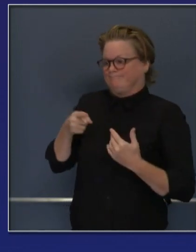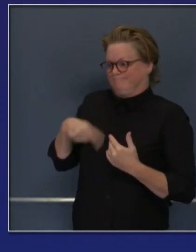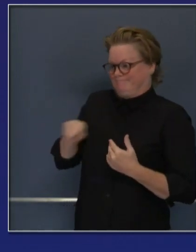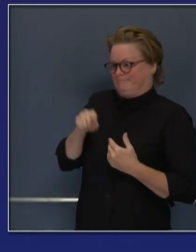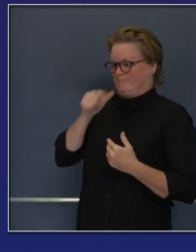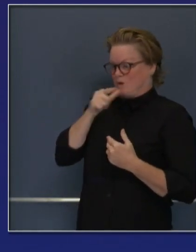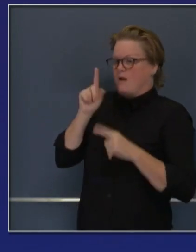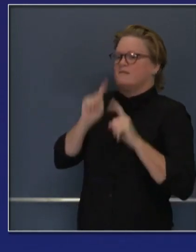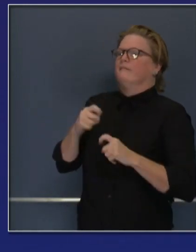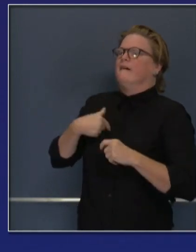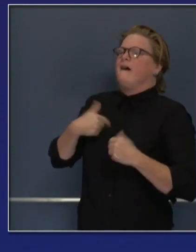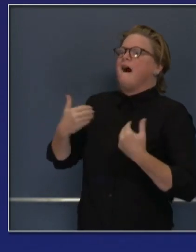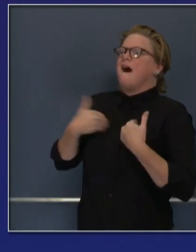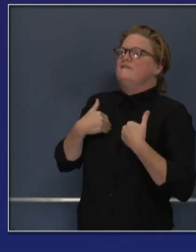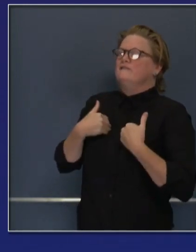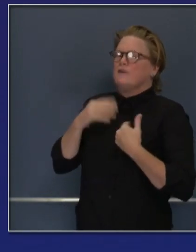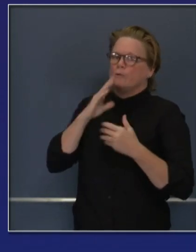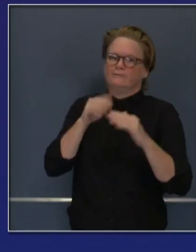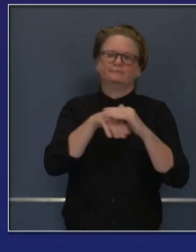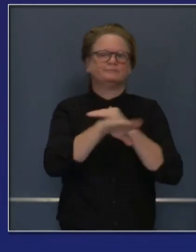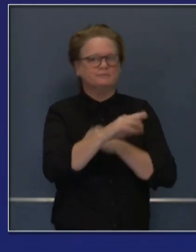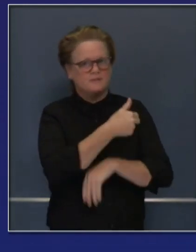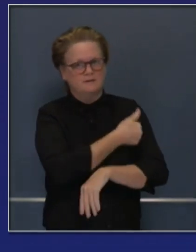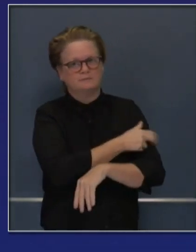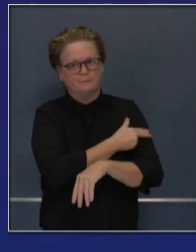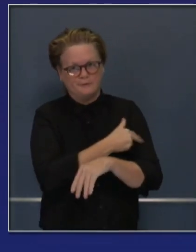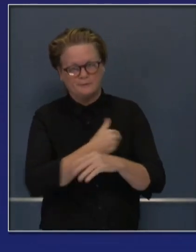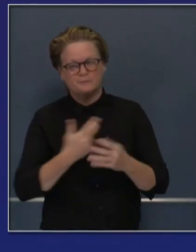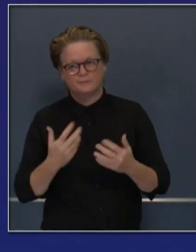numbers, yesterday's and tomorrow's, begin to